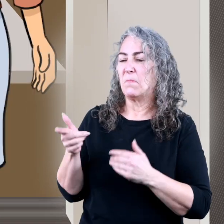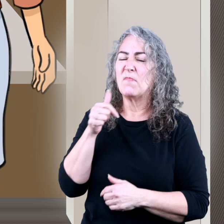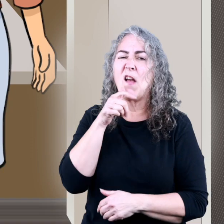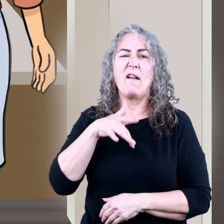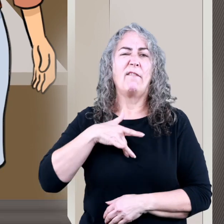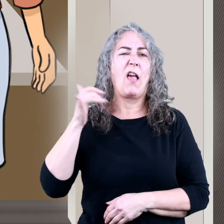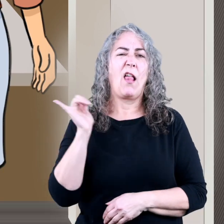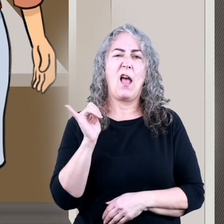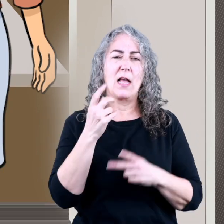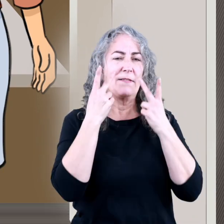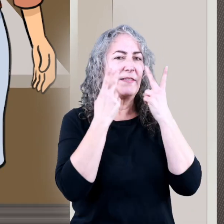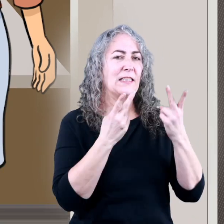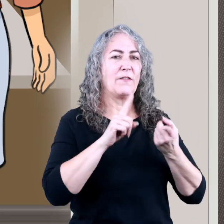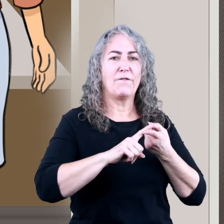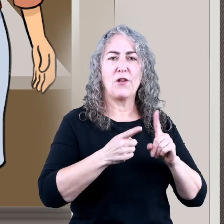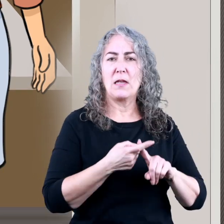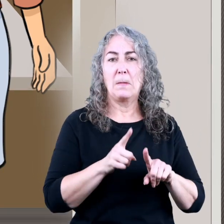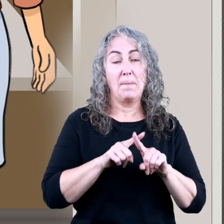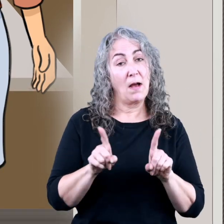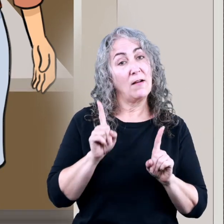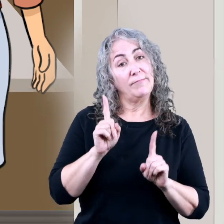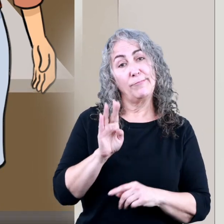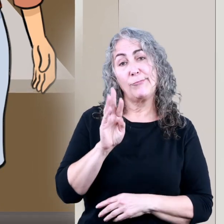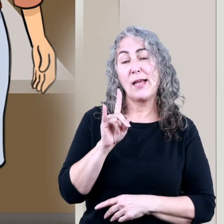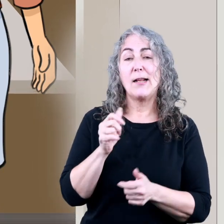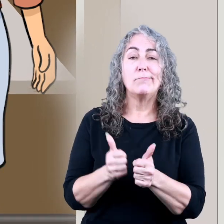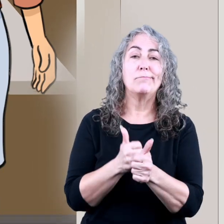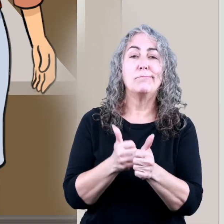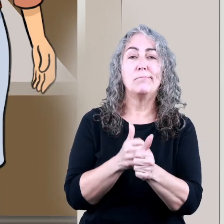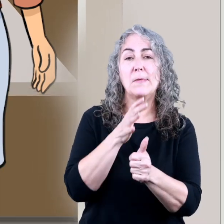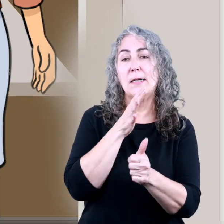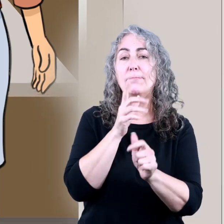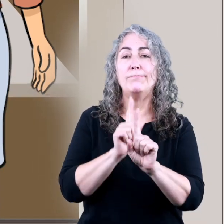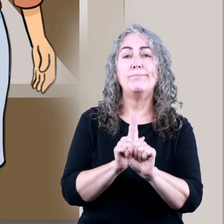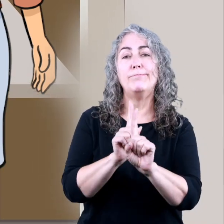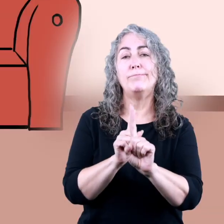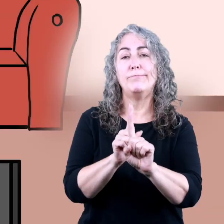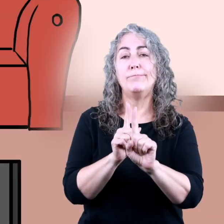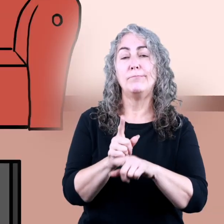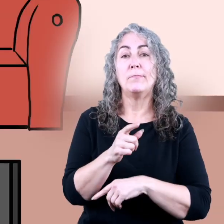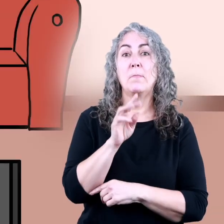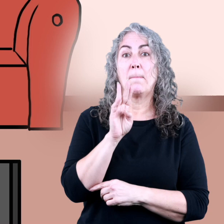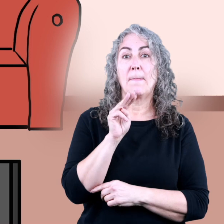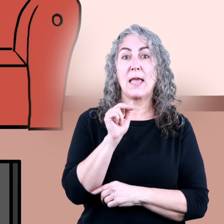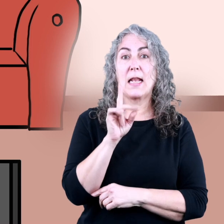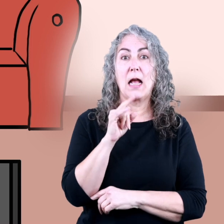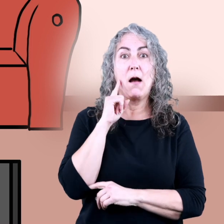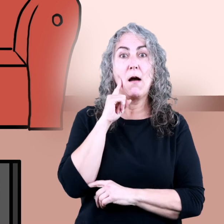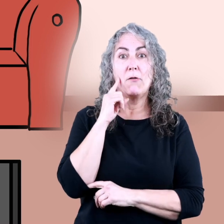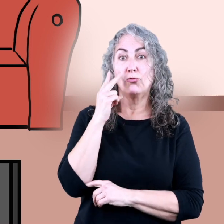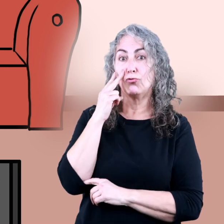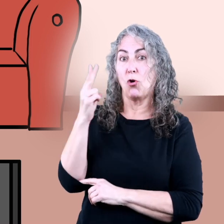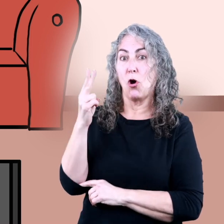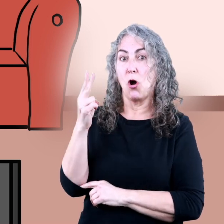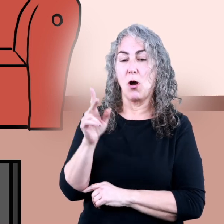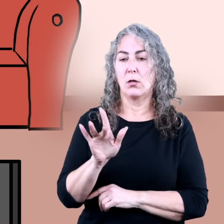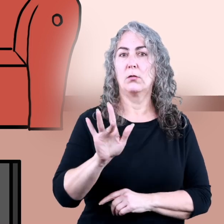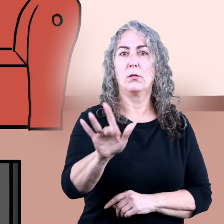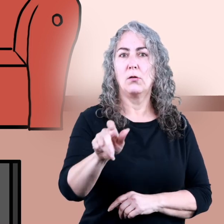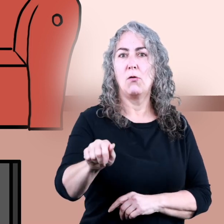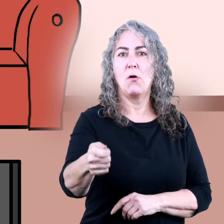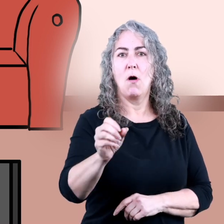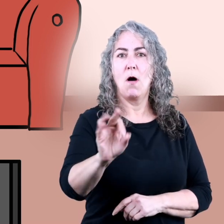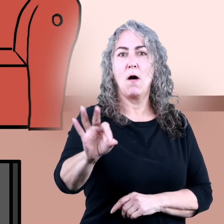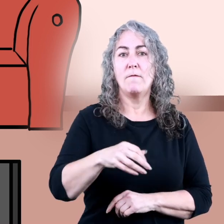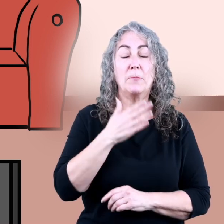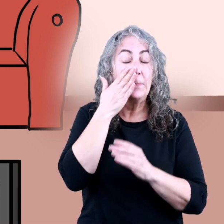for some company right now." Bradley followed her inside. When Mandy caught sight of him, she quickly turned off